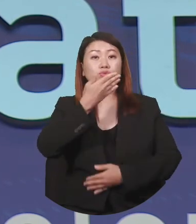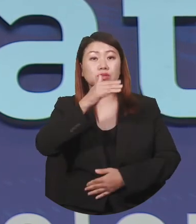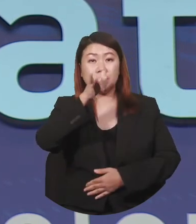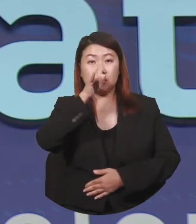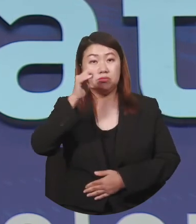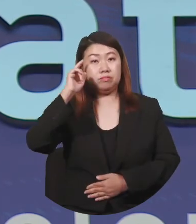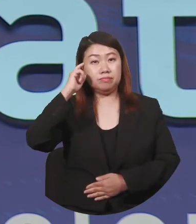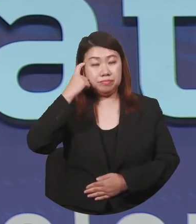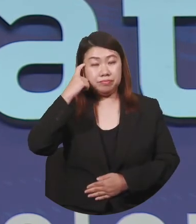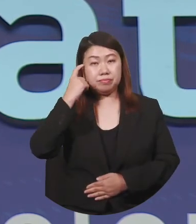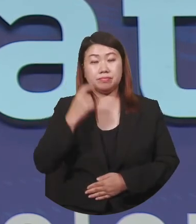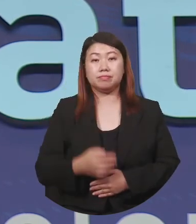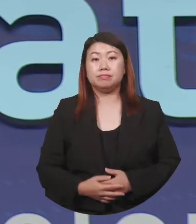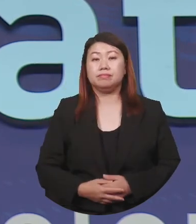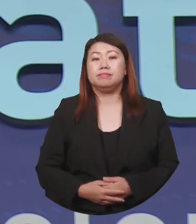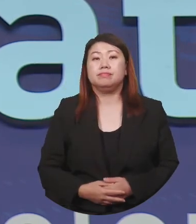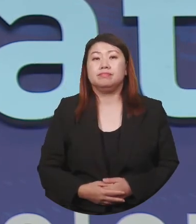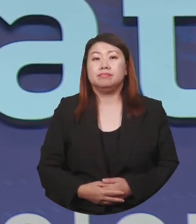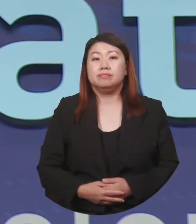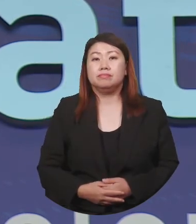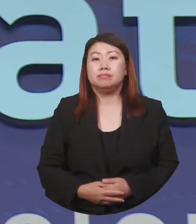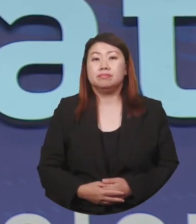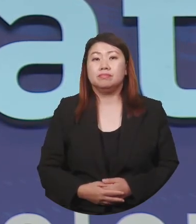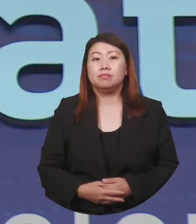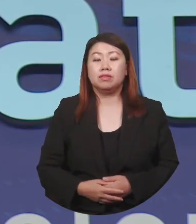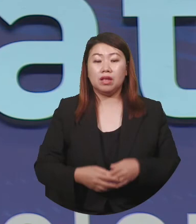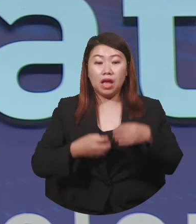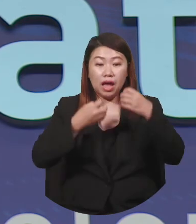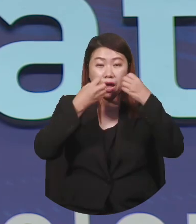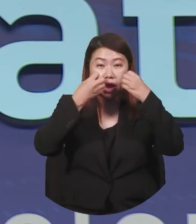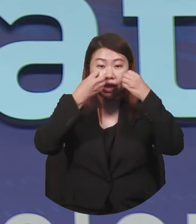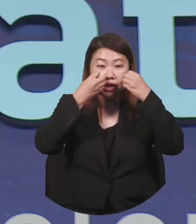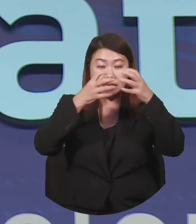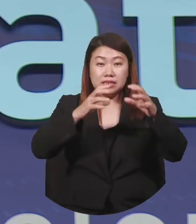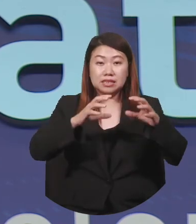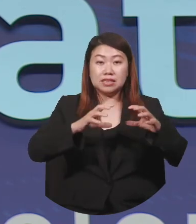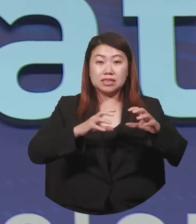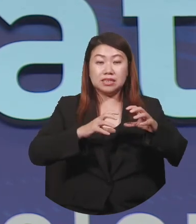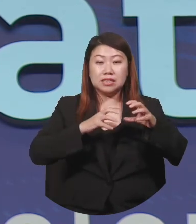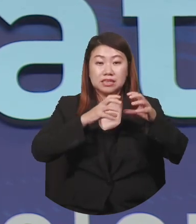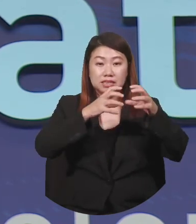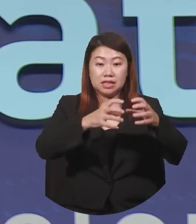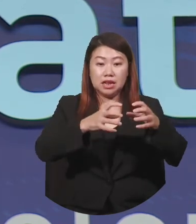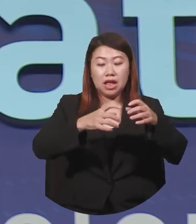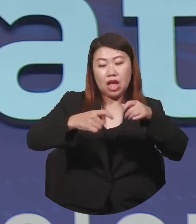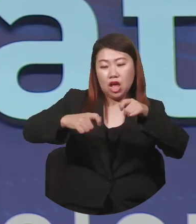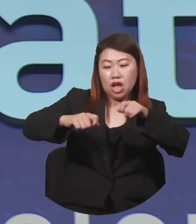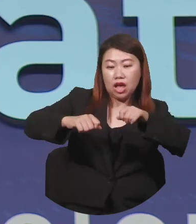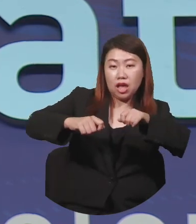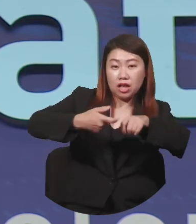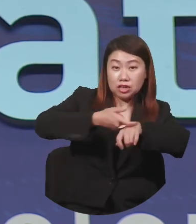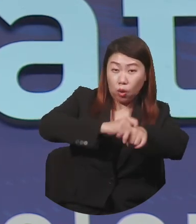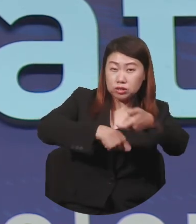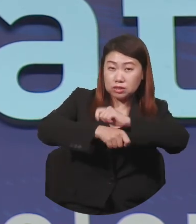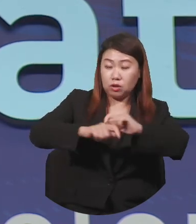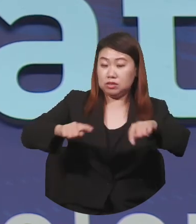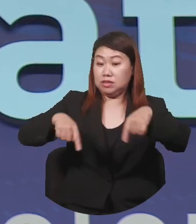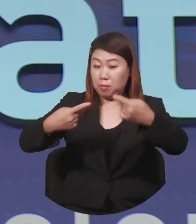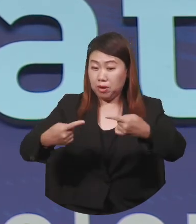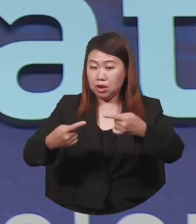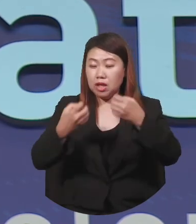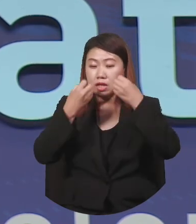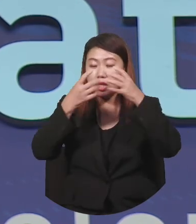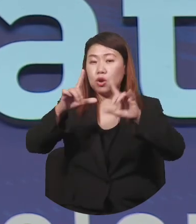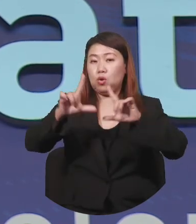pandemic and the role of South-South and triangular cooperation in strengthening this partnership. I believe that building a new form of partnership